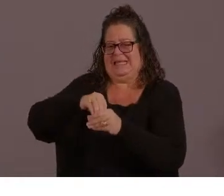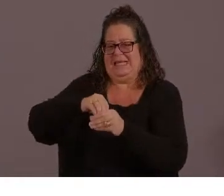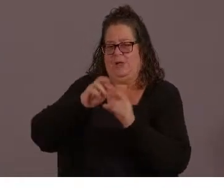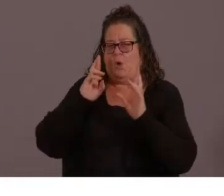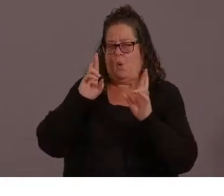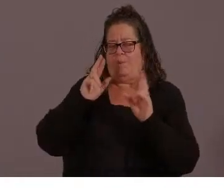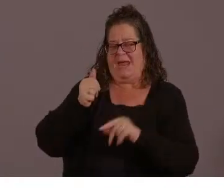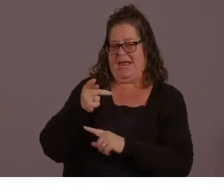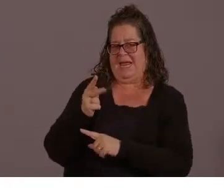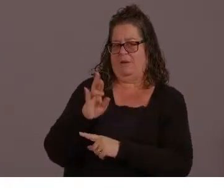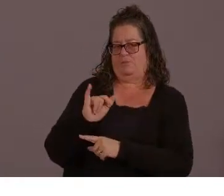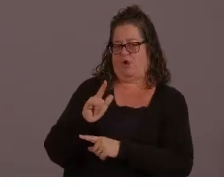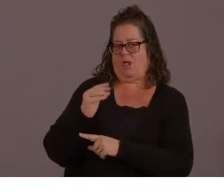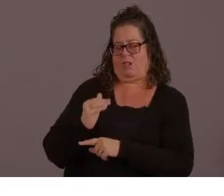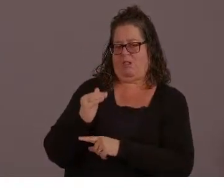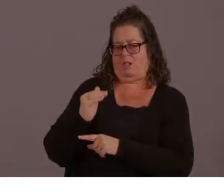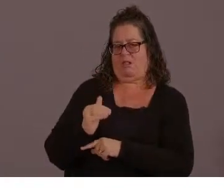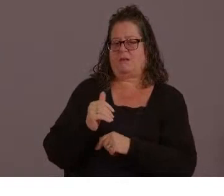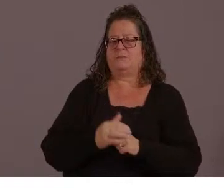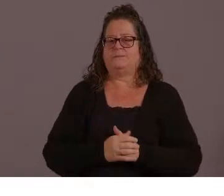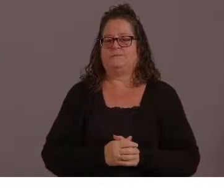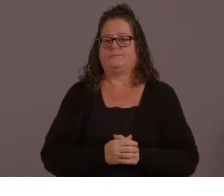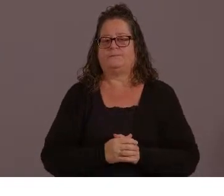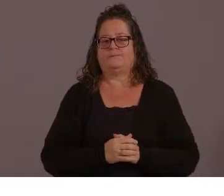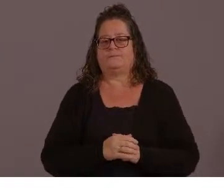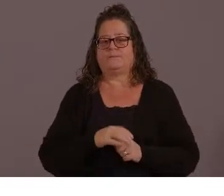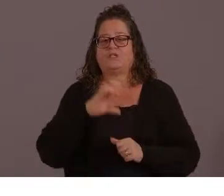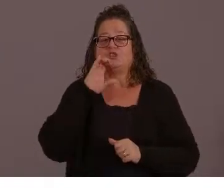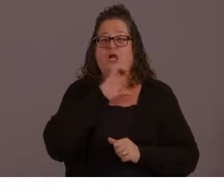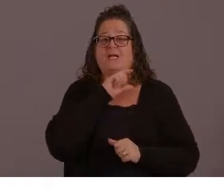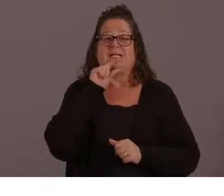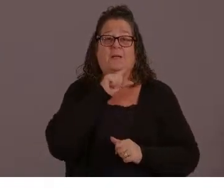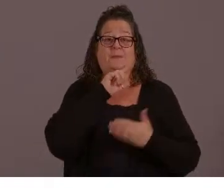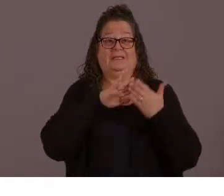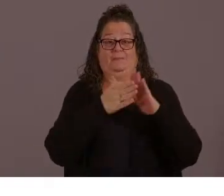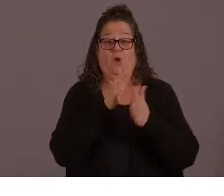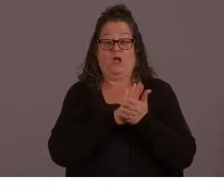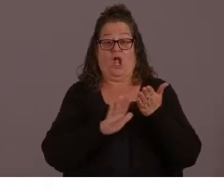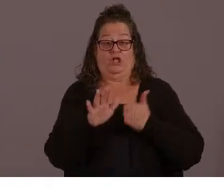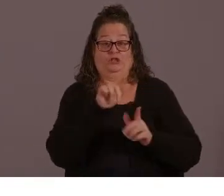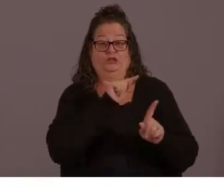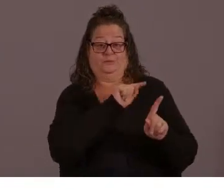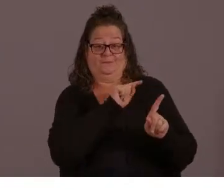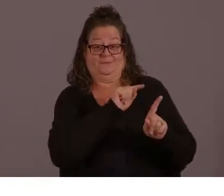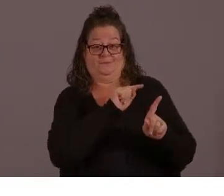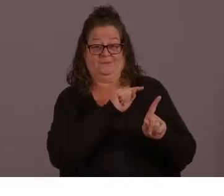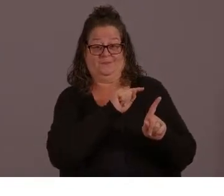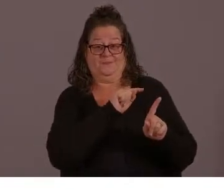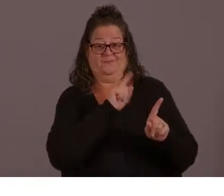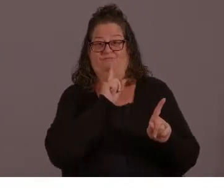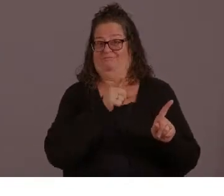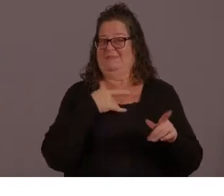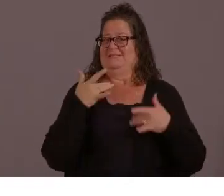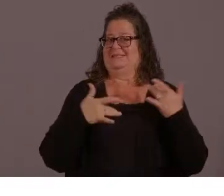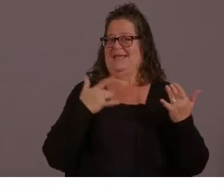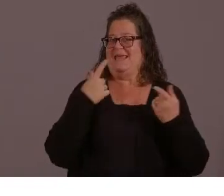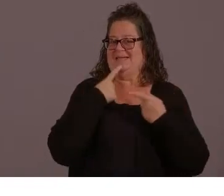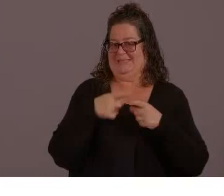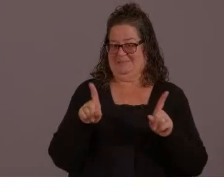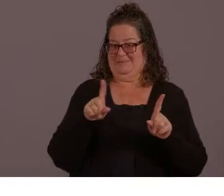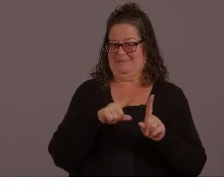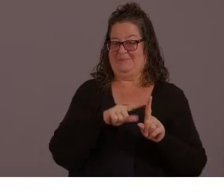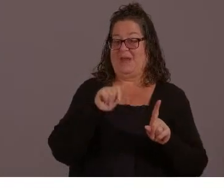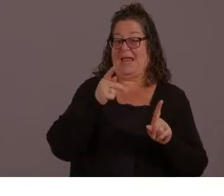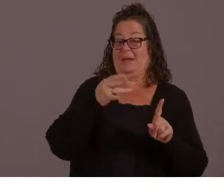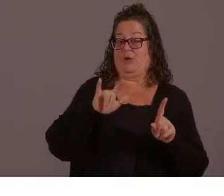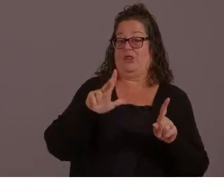have an exciting announcement that was released. We will stop operations at the end of the day on April 3rd, and our